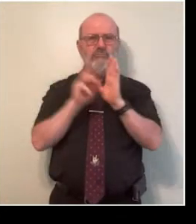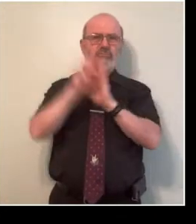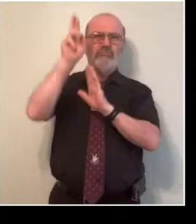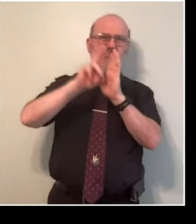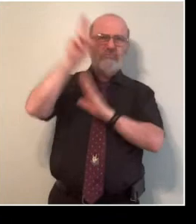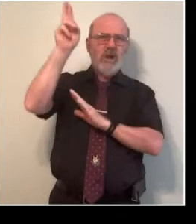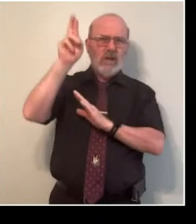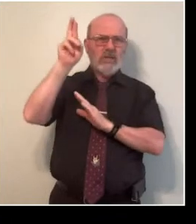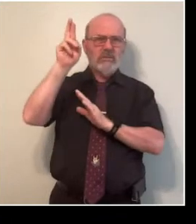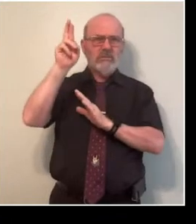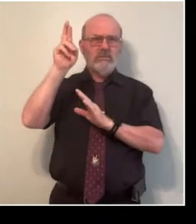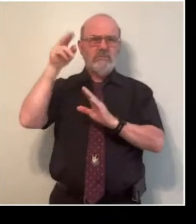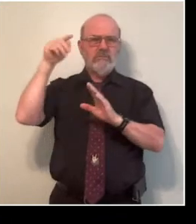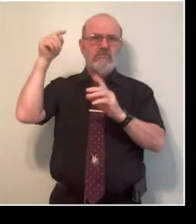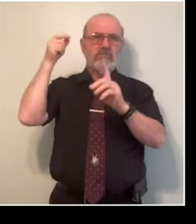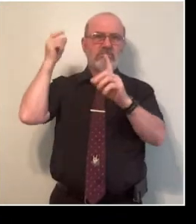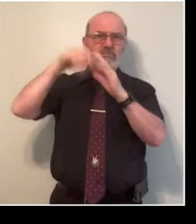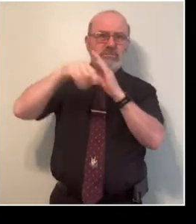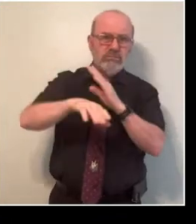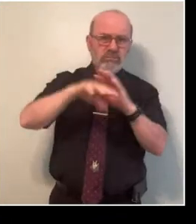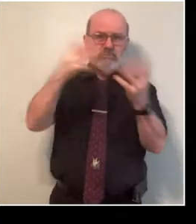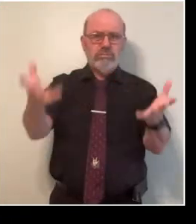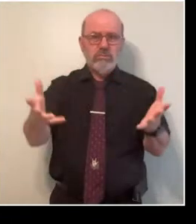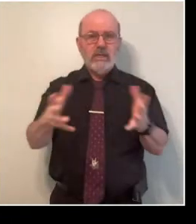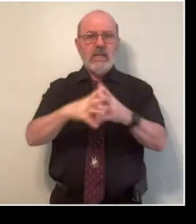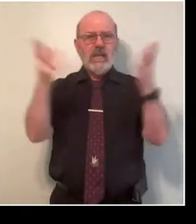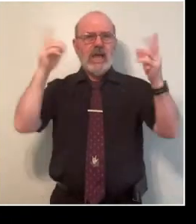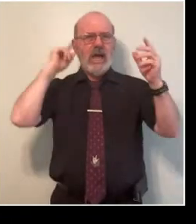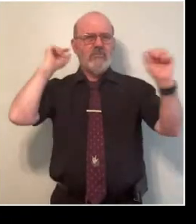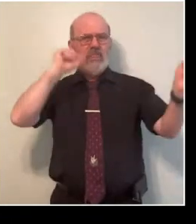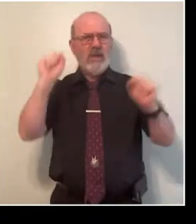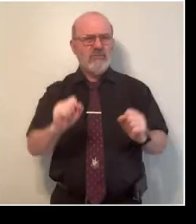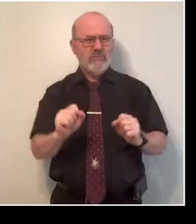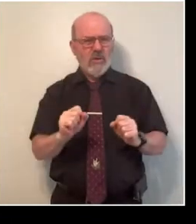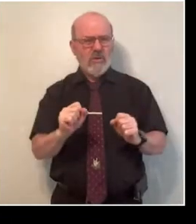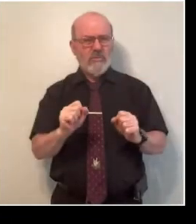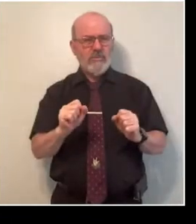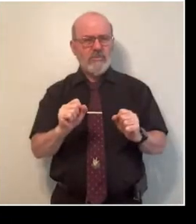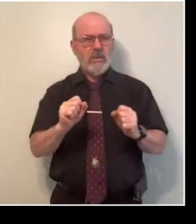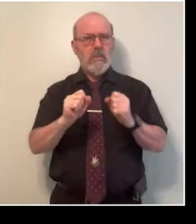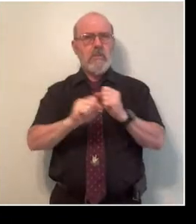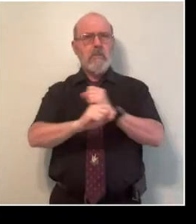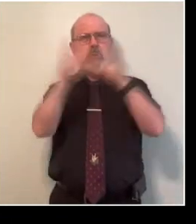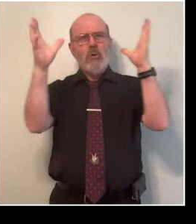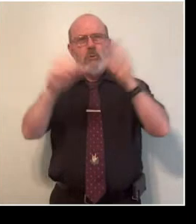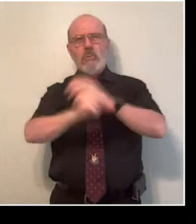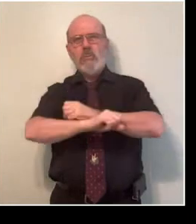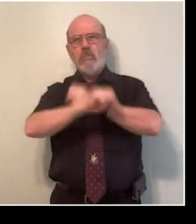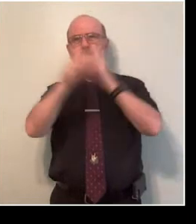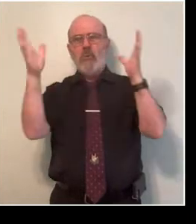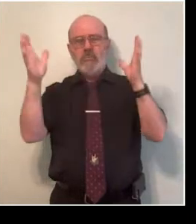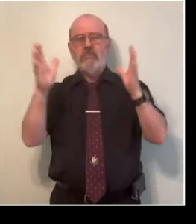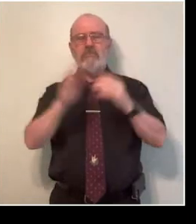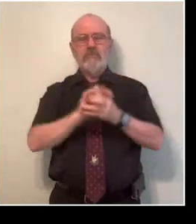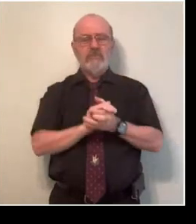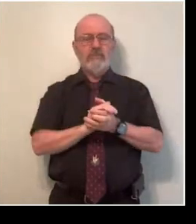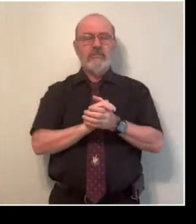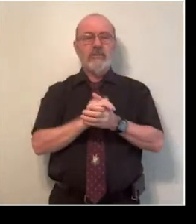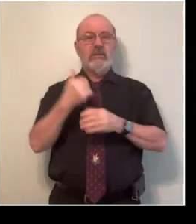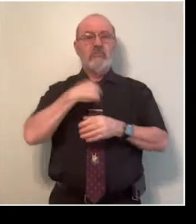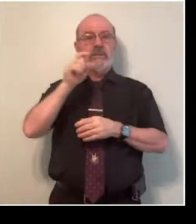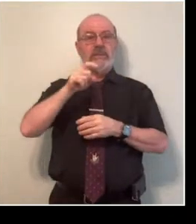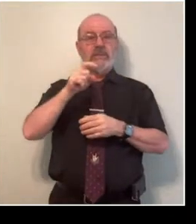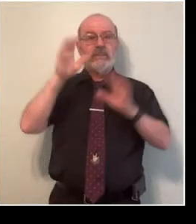rockets shot down, and a loud thunderstorm. Booms and booms. We needed the